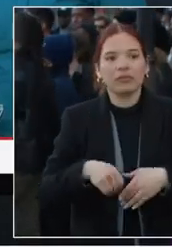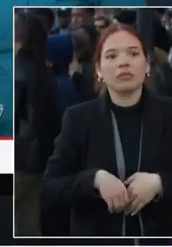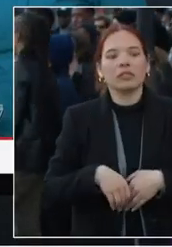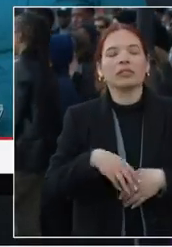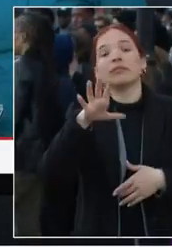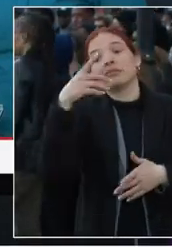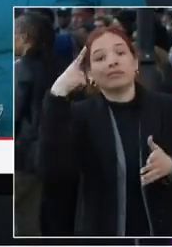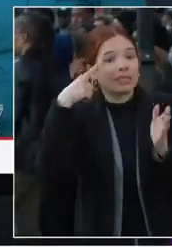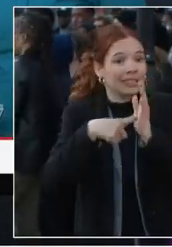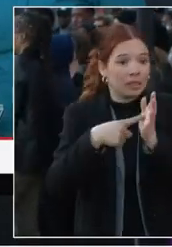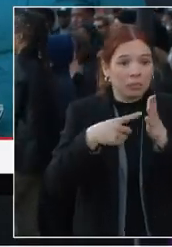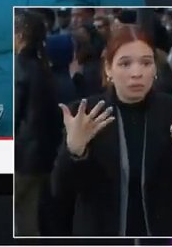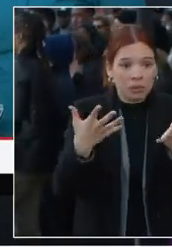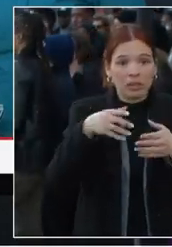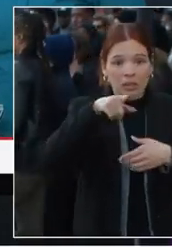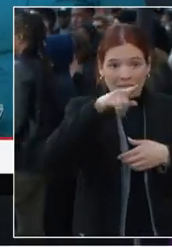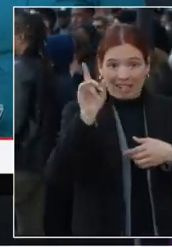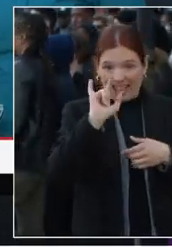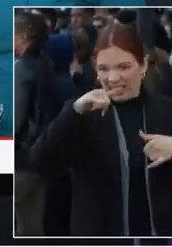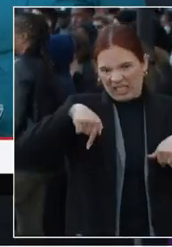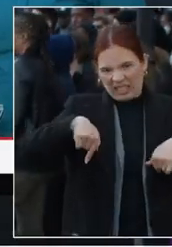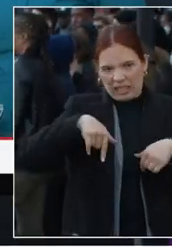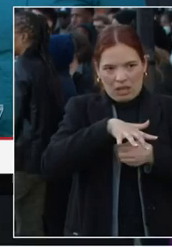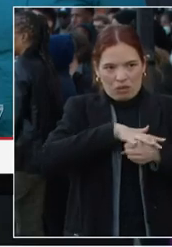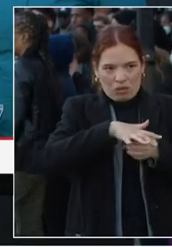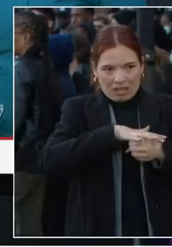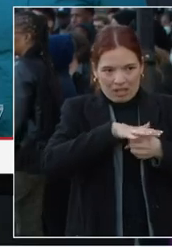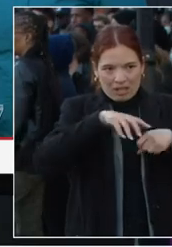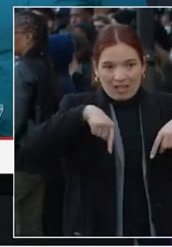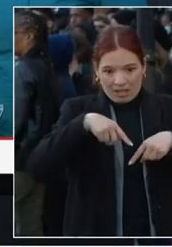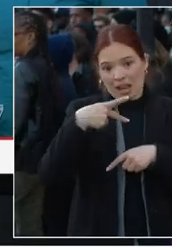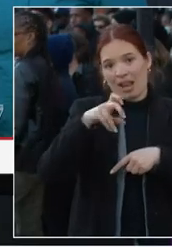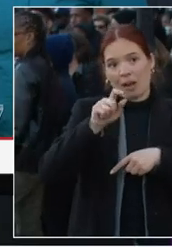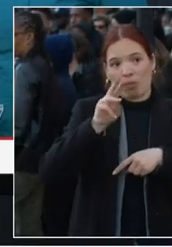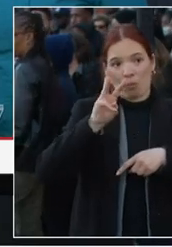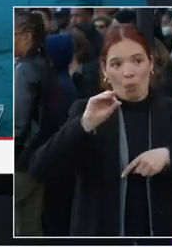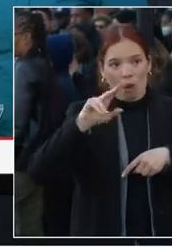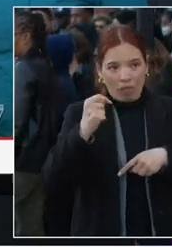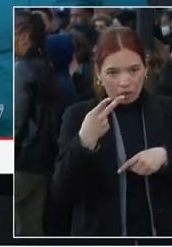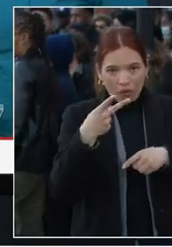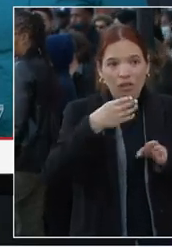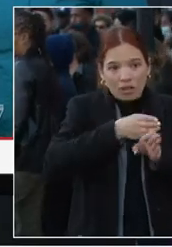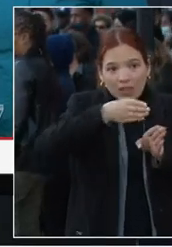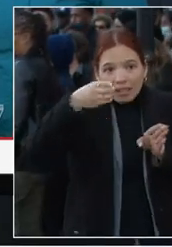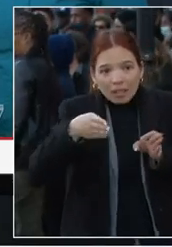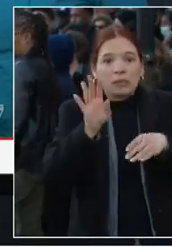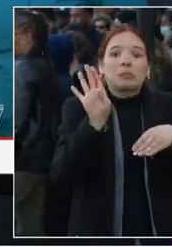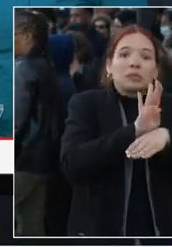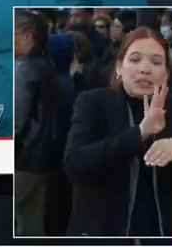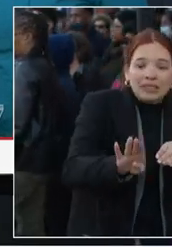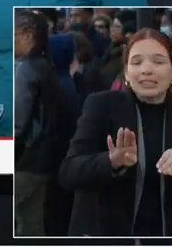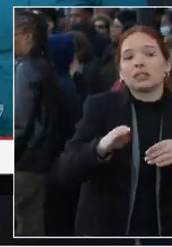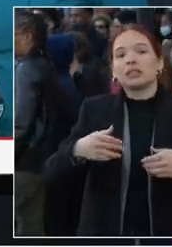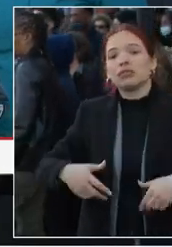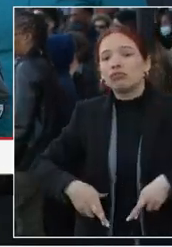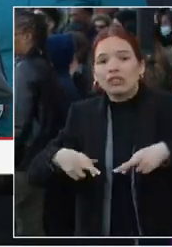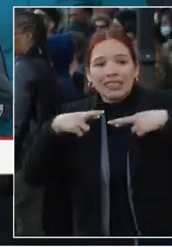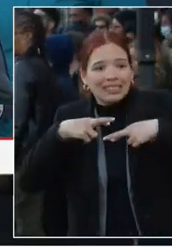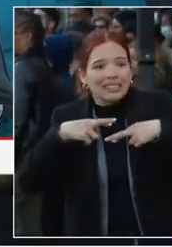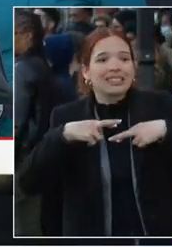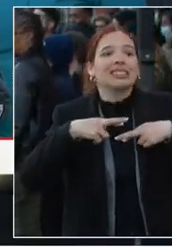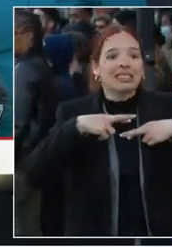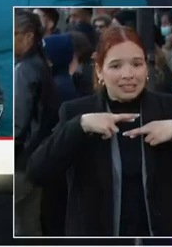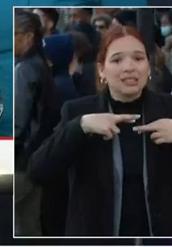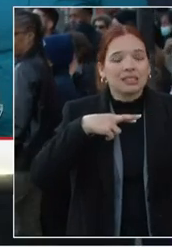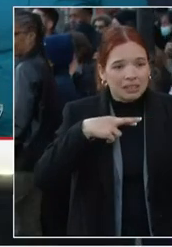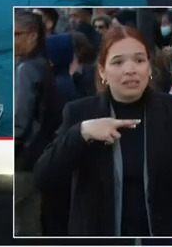in neighborhoods like Petworth, that every neighbor, business, and residential neighbor availed themselves of